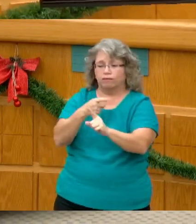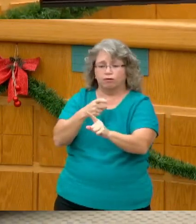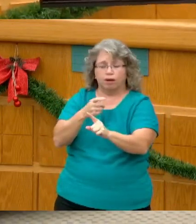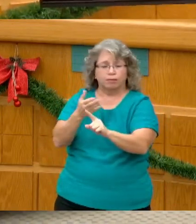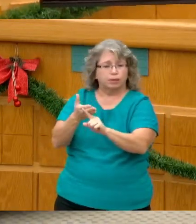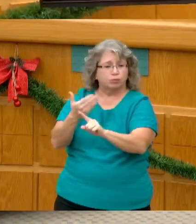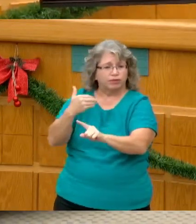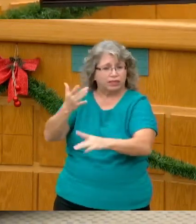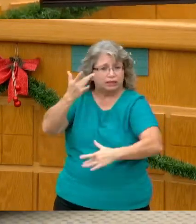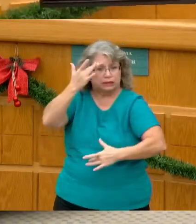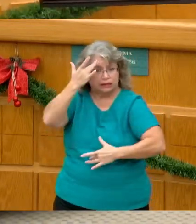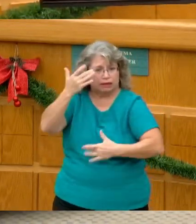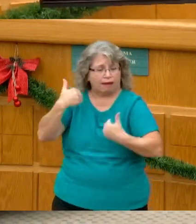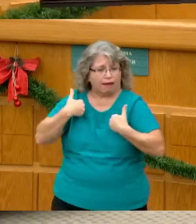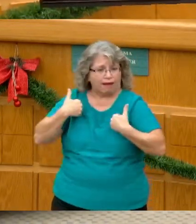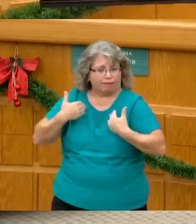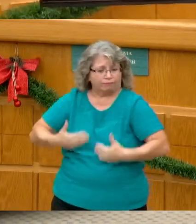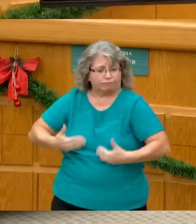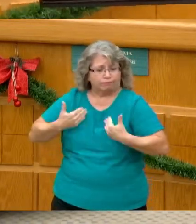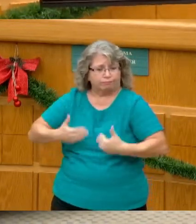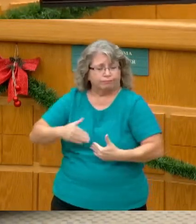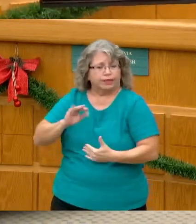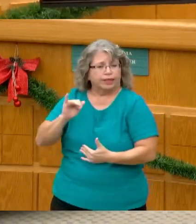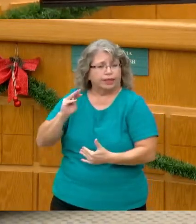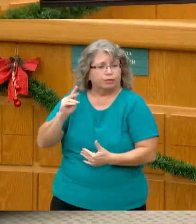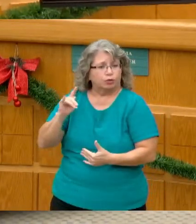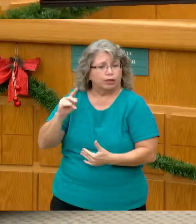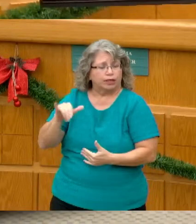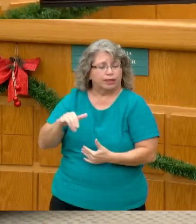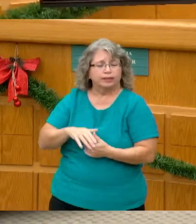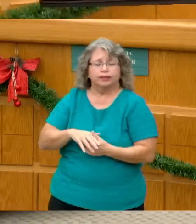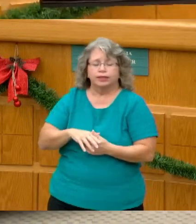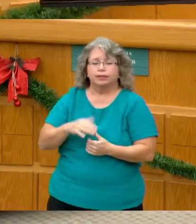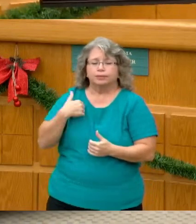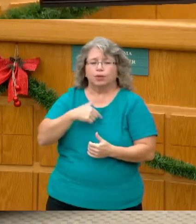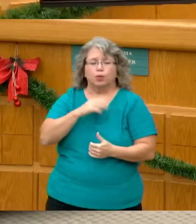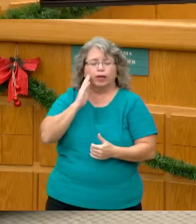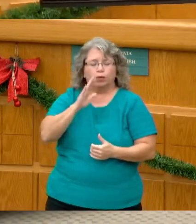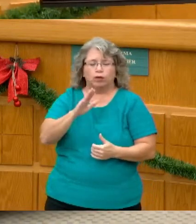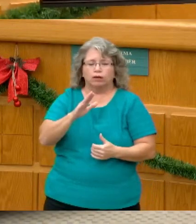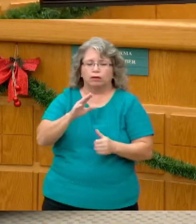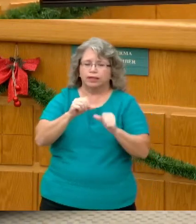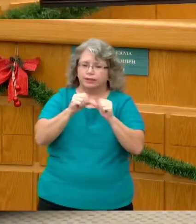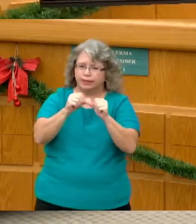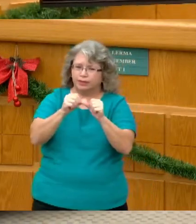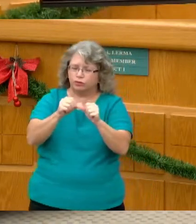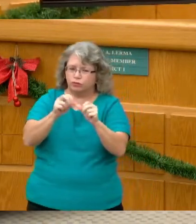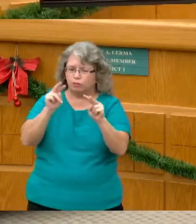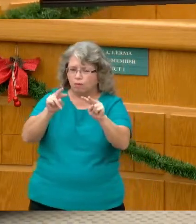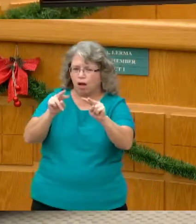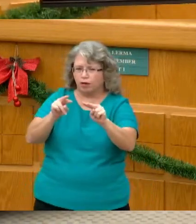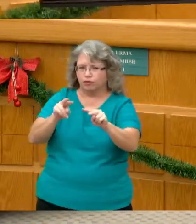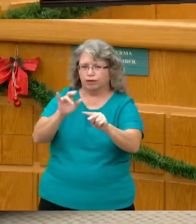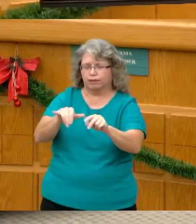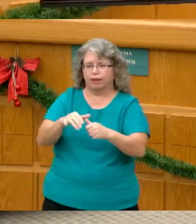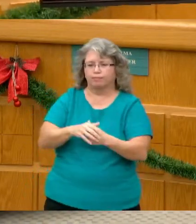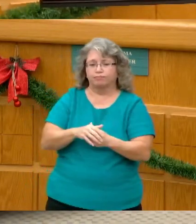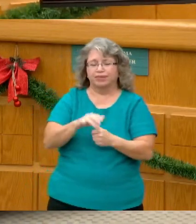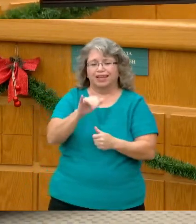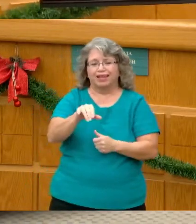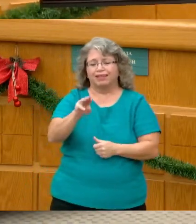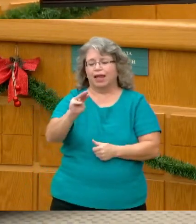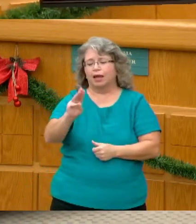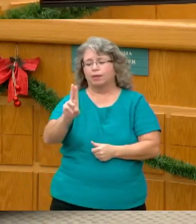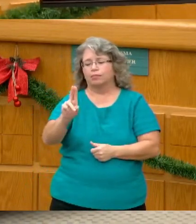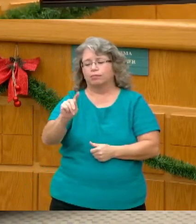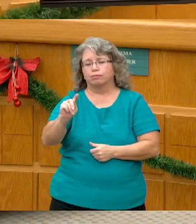to monitor that, and you'll see on the next slide where we're monitoring it through our vaccine breakthrough cases. These mutations, may